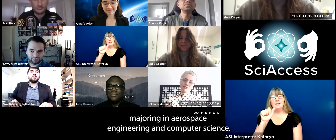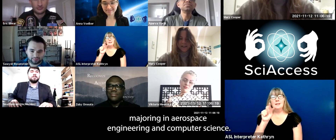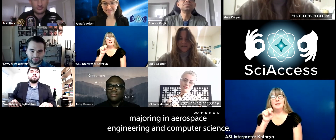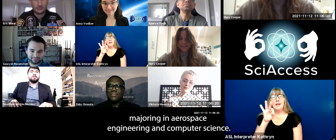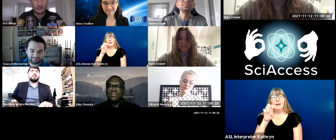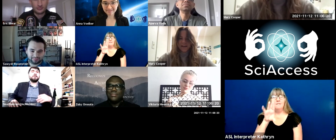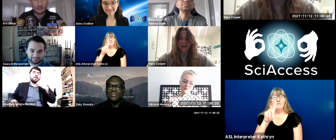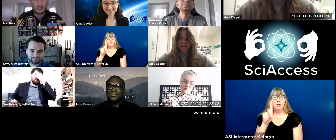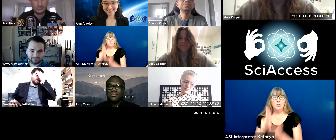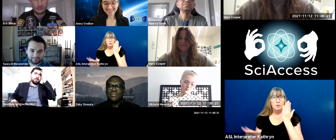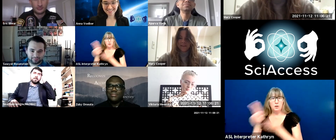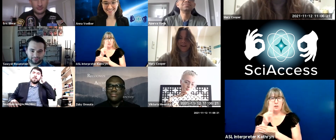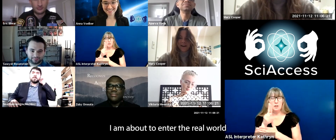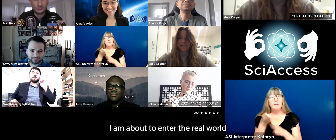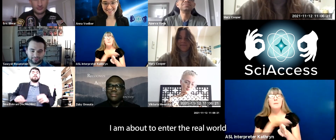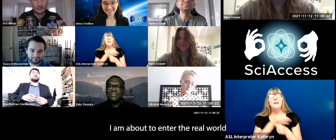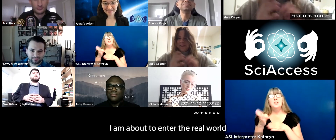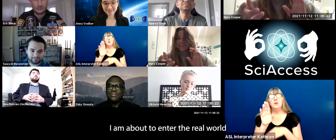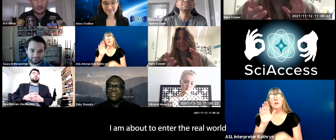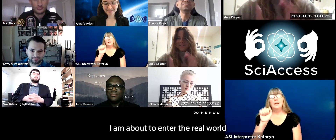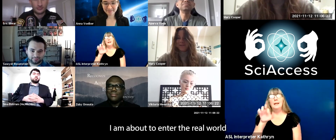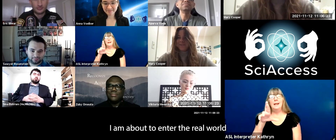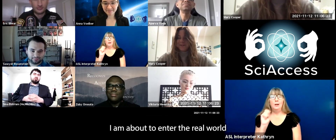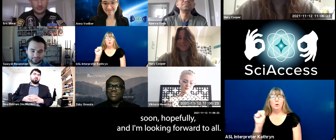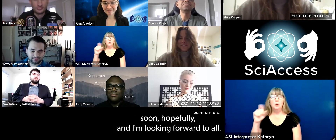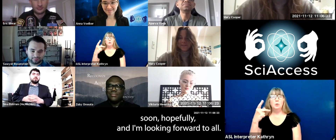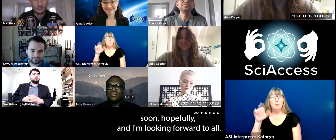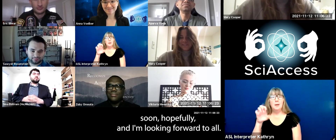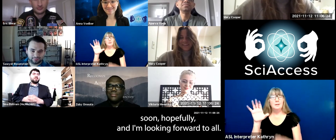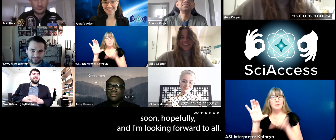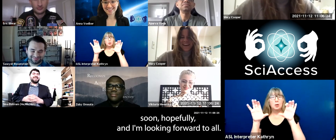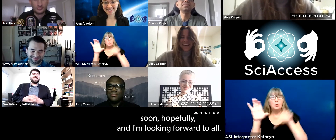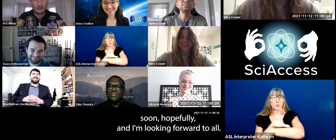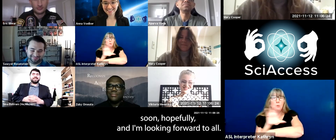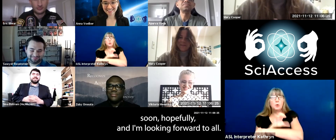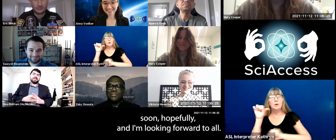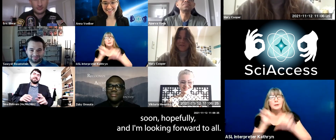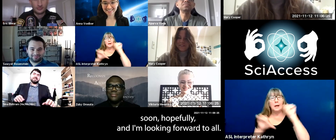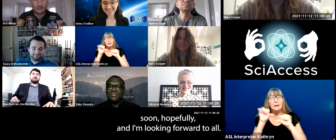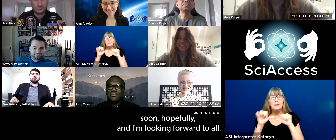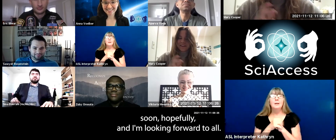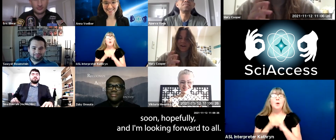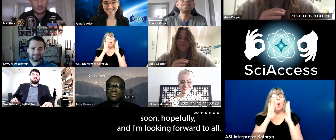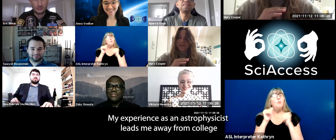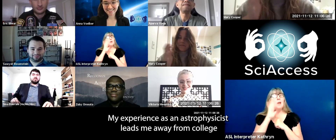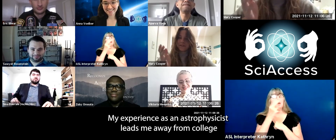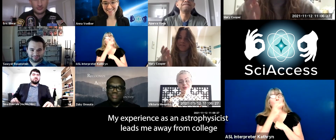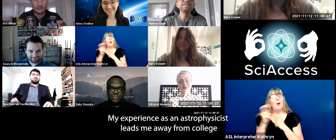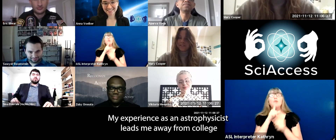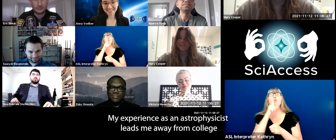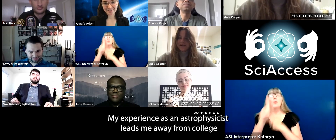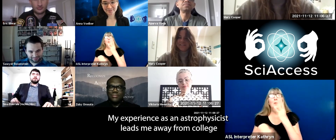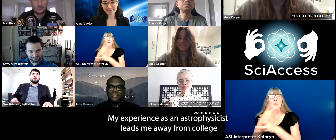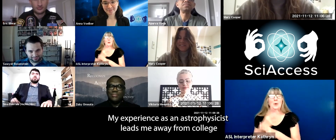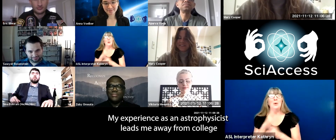computer science. I am about to enter the real world soon, hopefully, and I'm looking forward to all my experience for